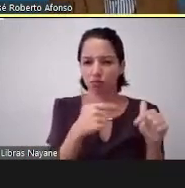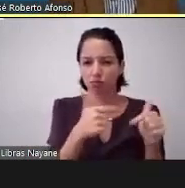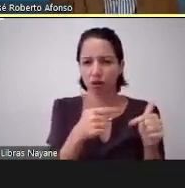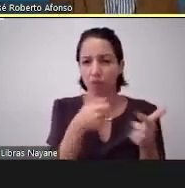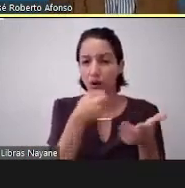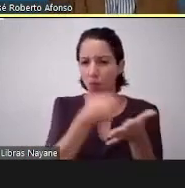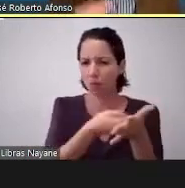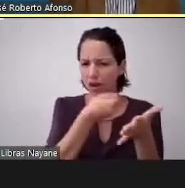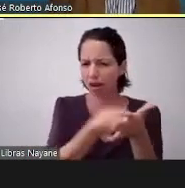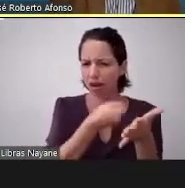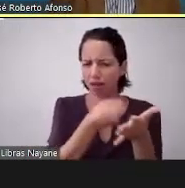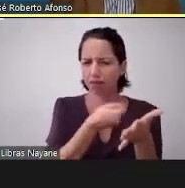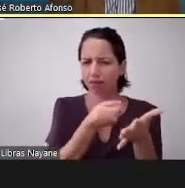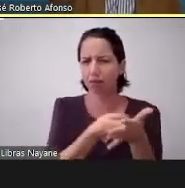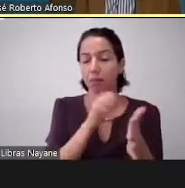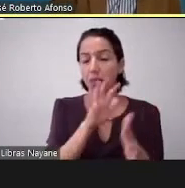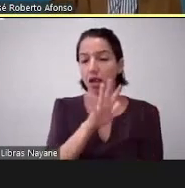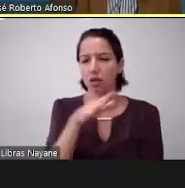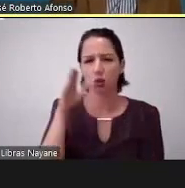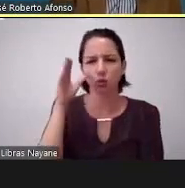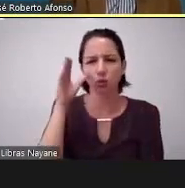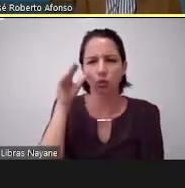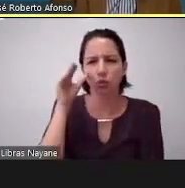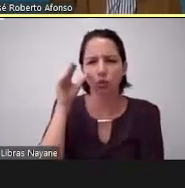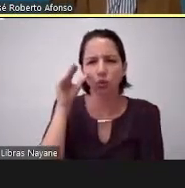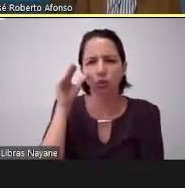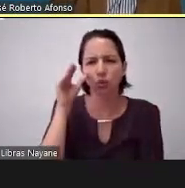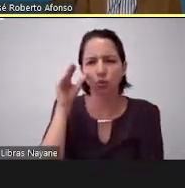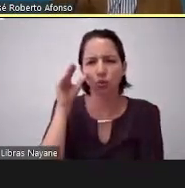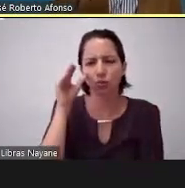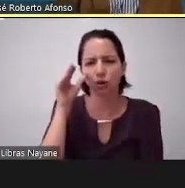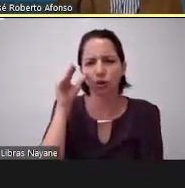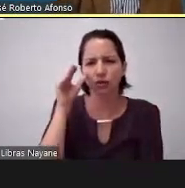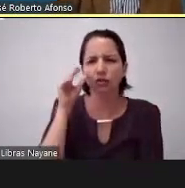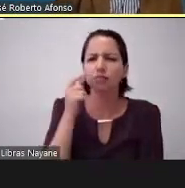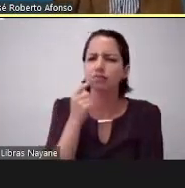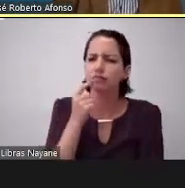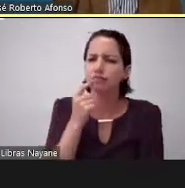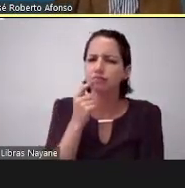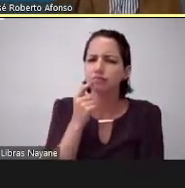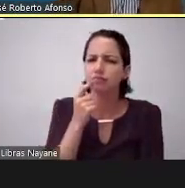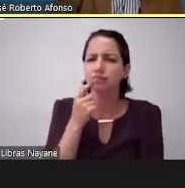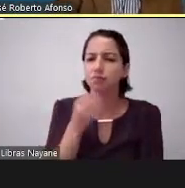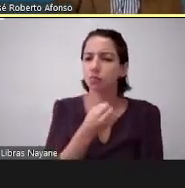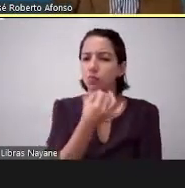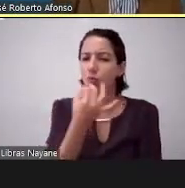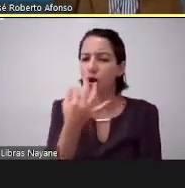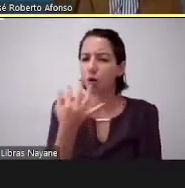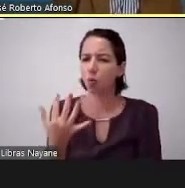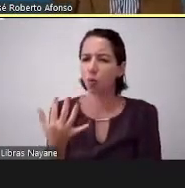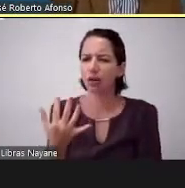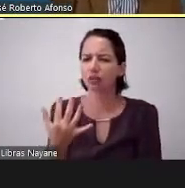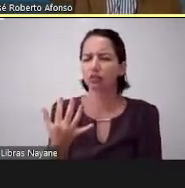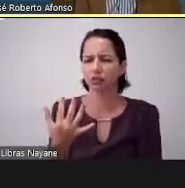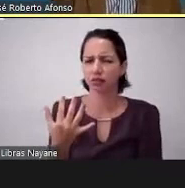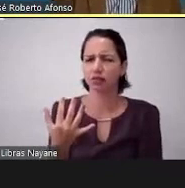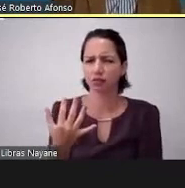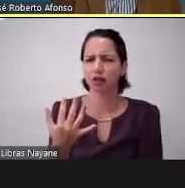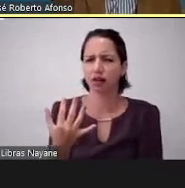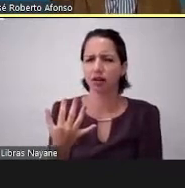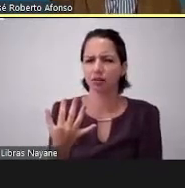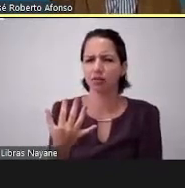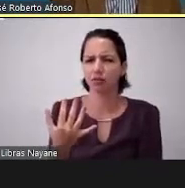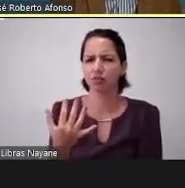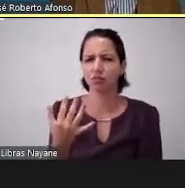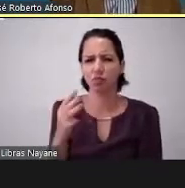labor link, no labor contract, and if we think that there is a strong